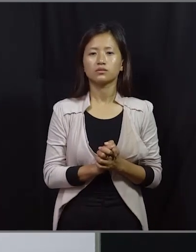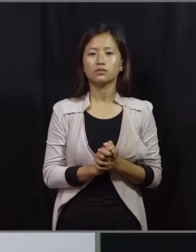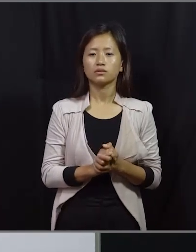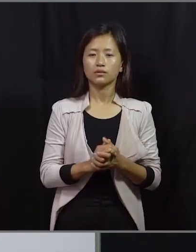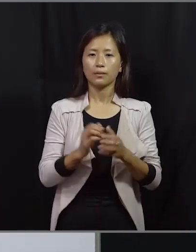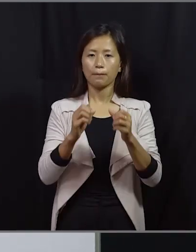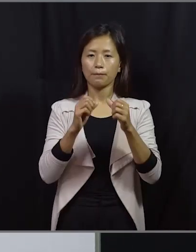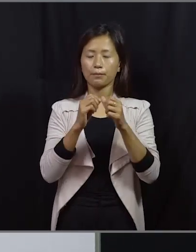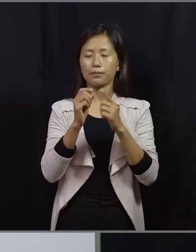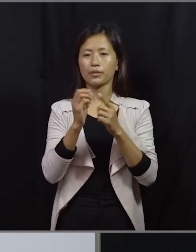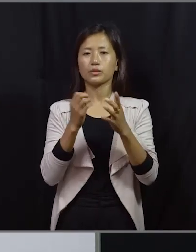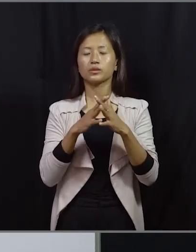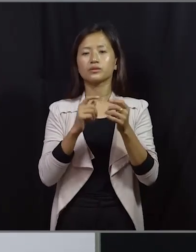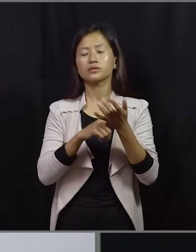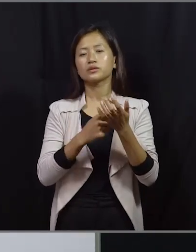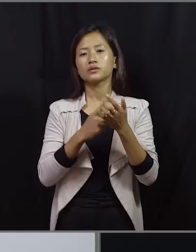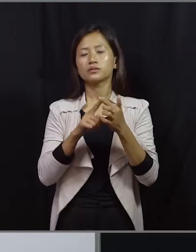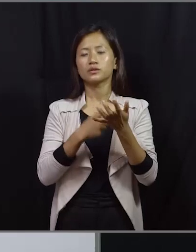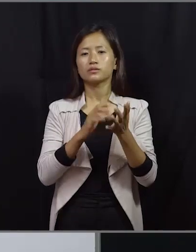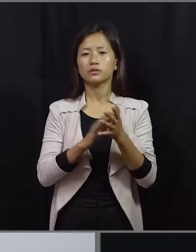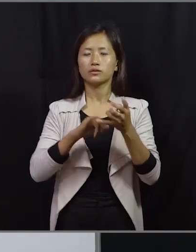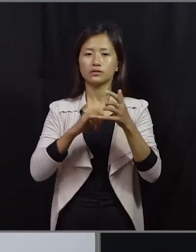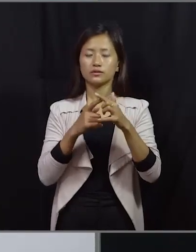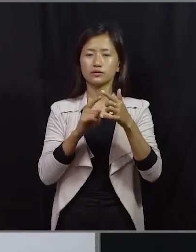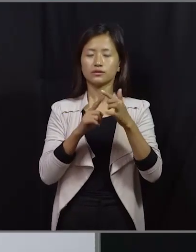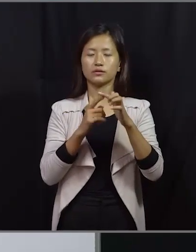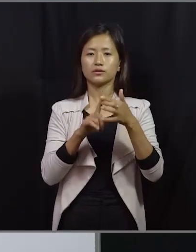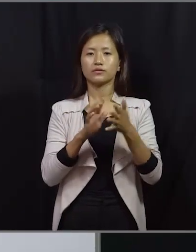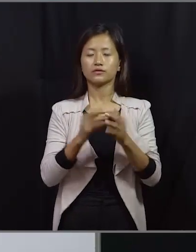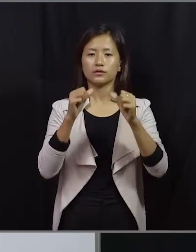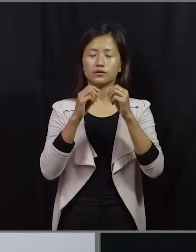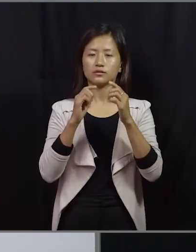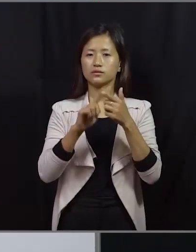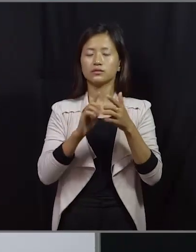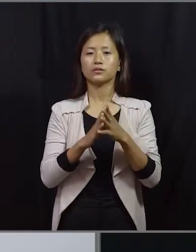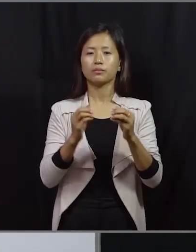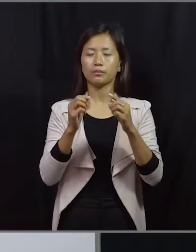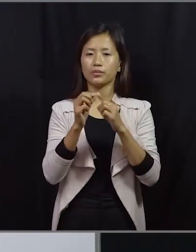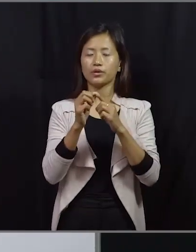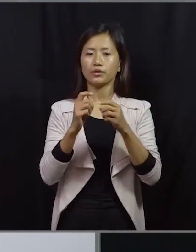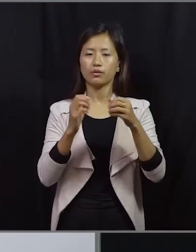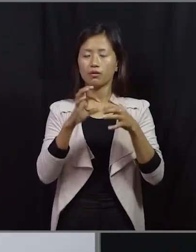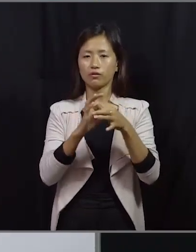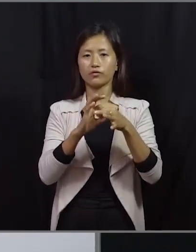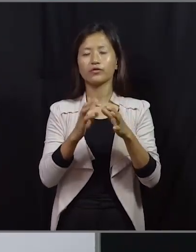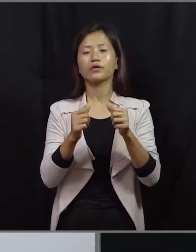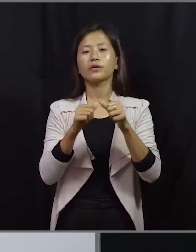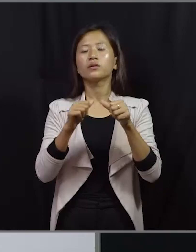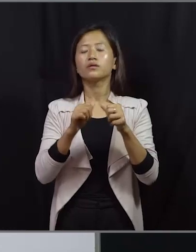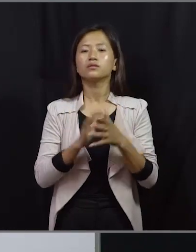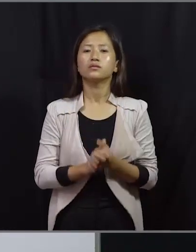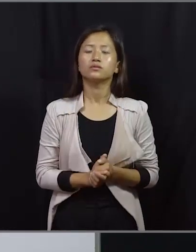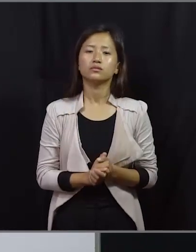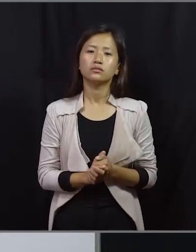the power set of A, and it is denoted by P of A. Power set of